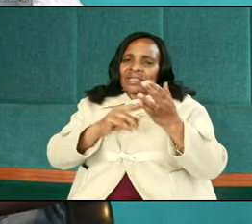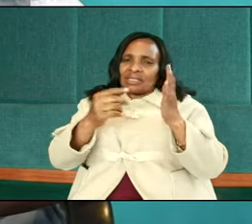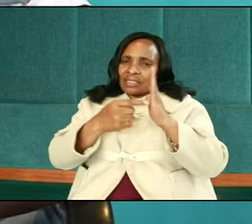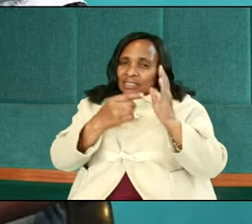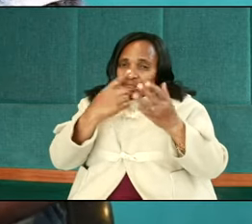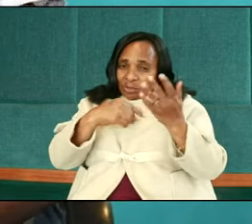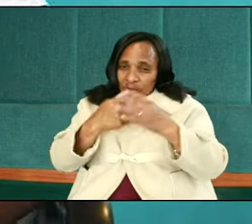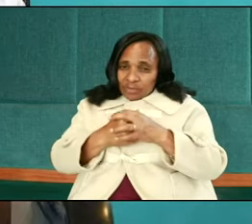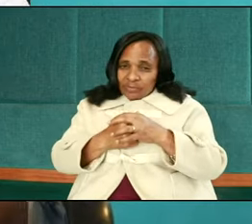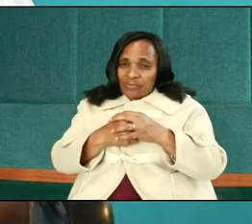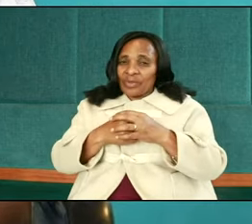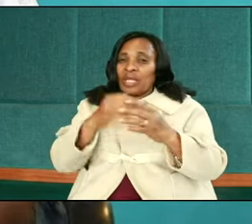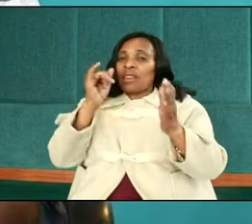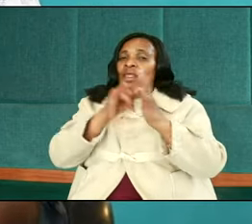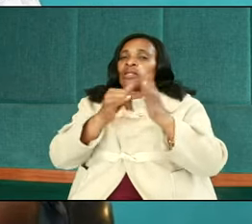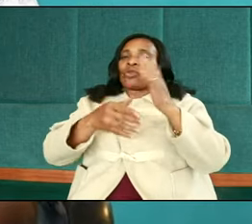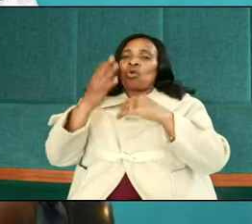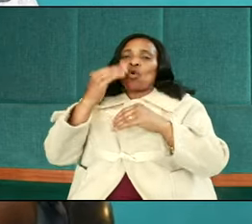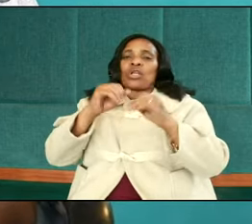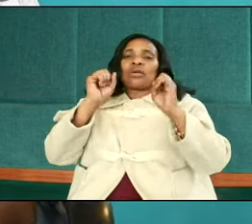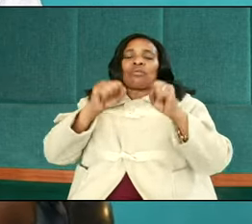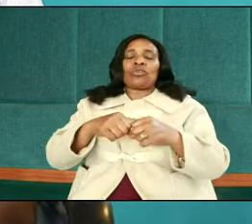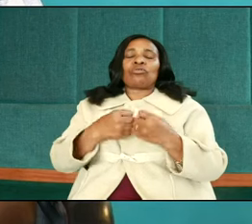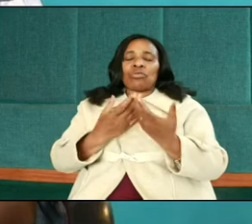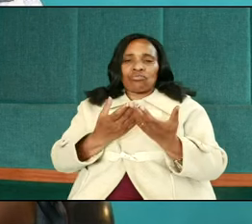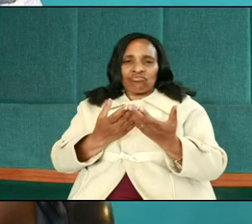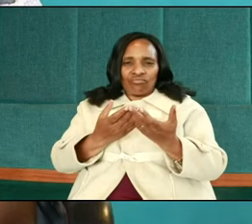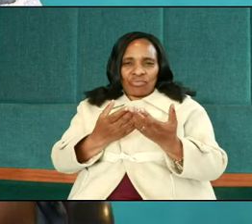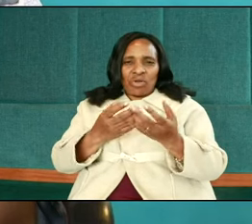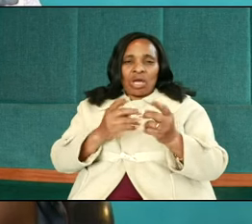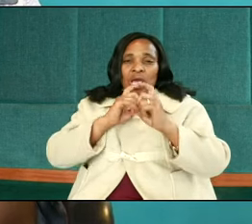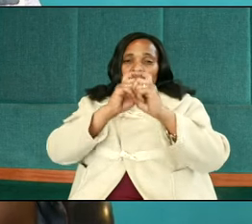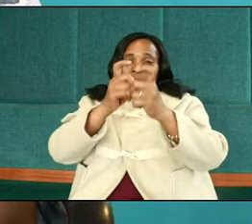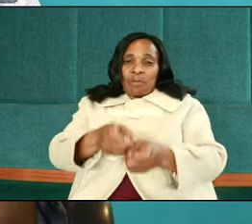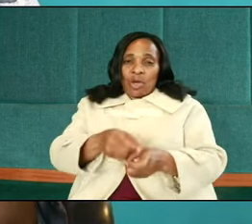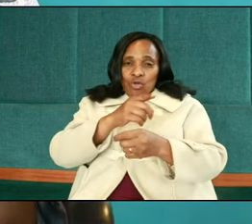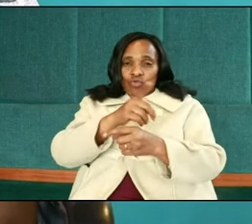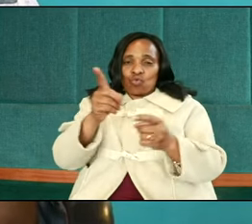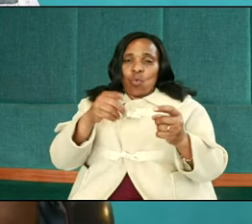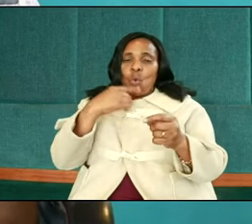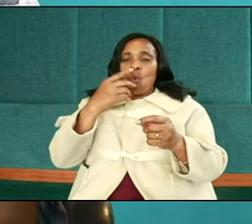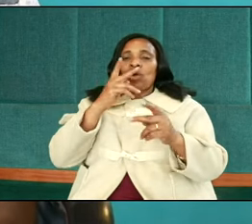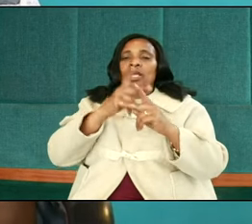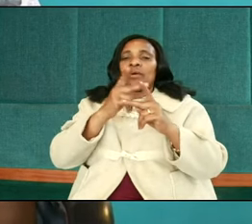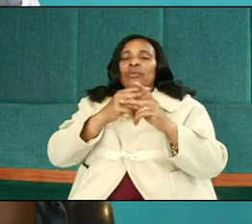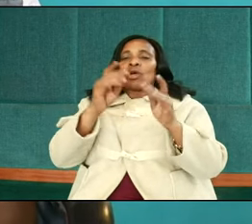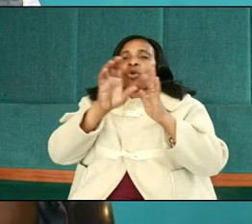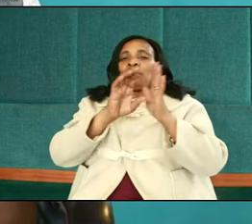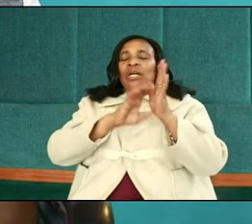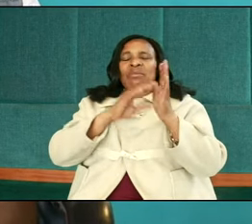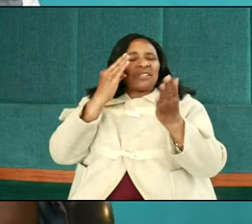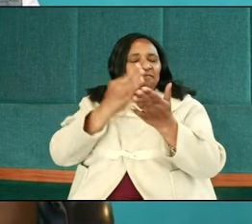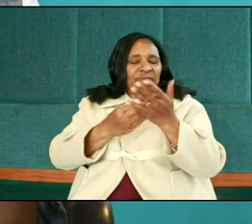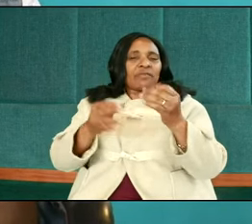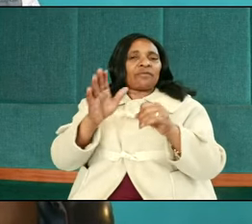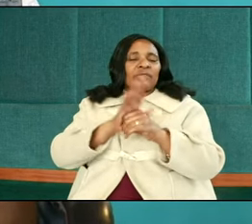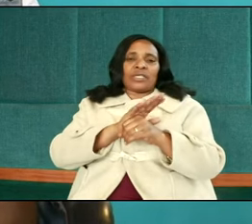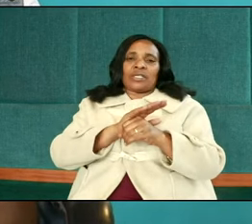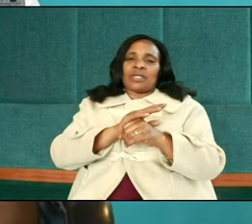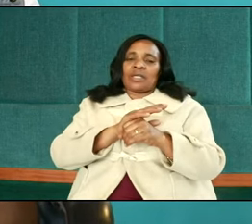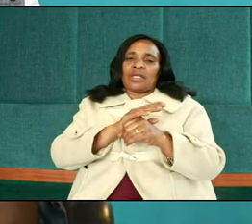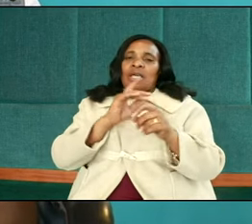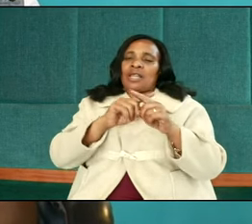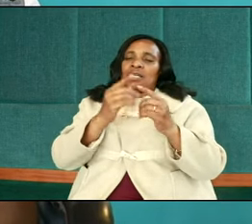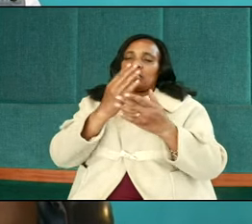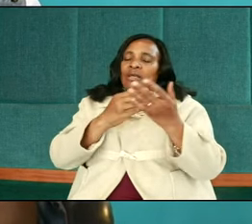says that God is going to reward you who keep his commandments faithfully. And, you